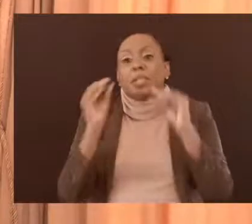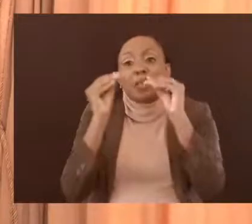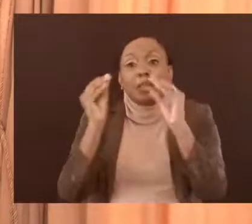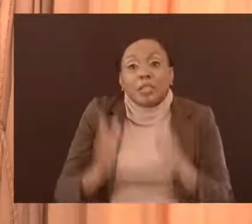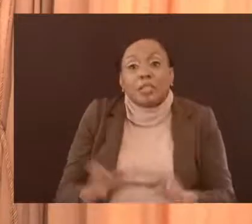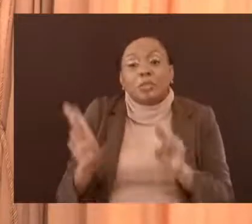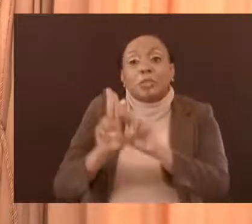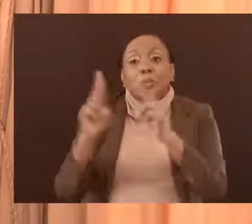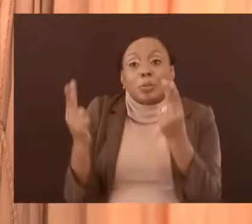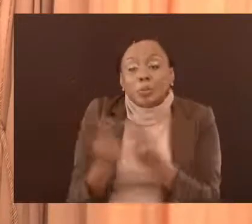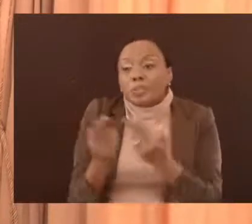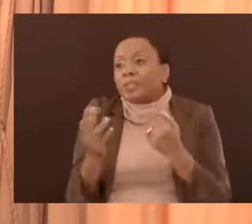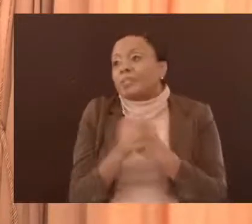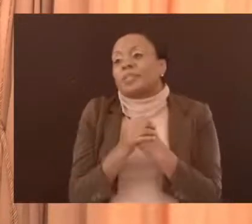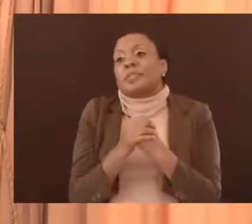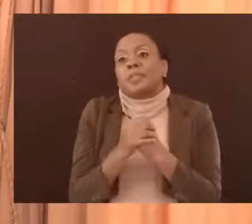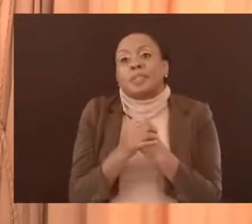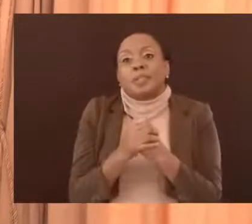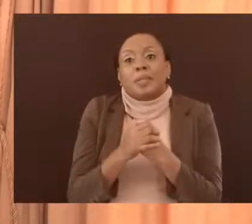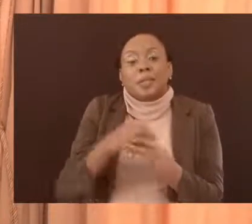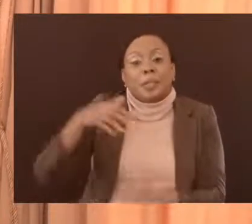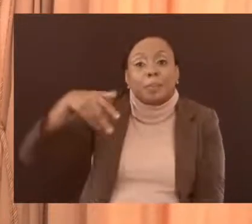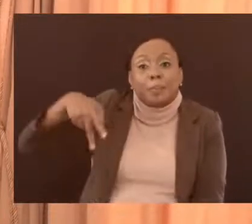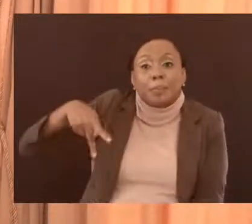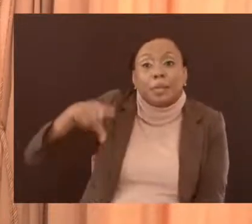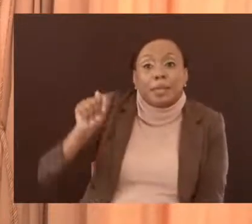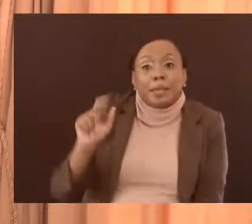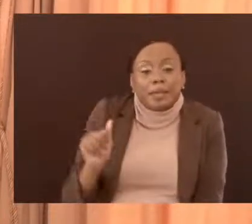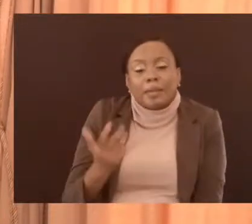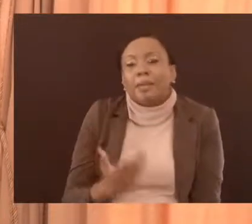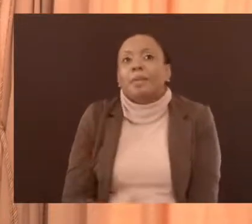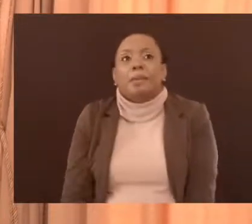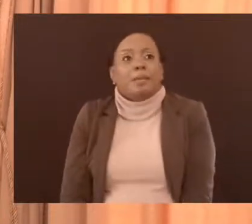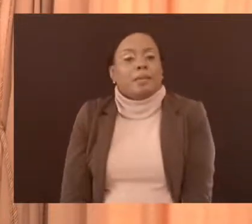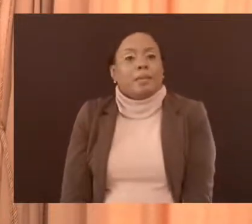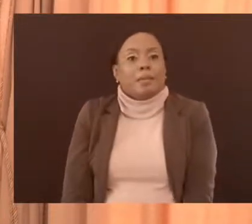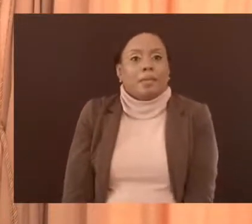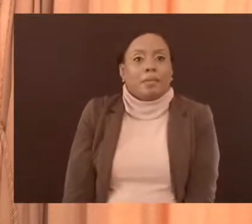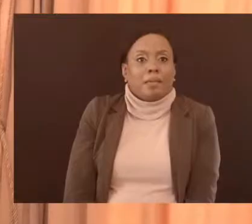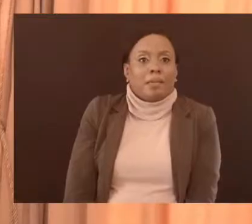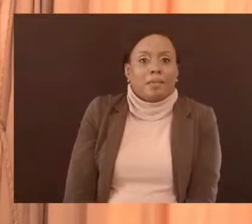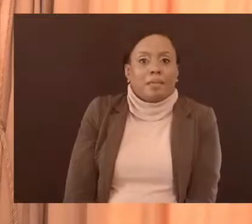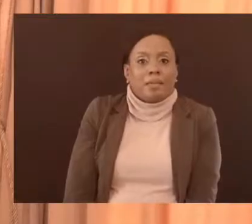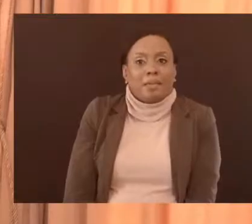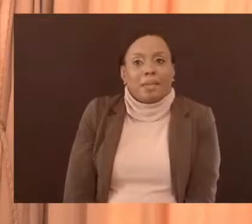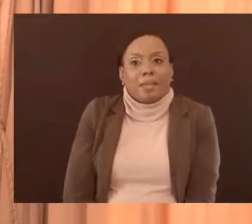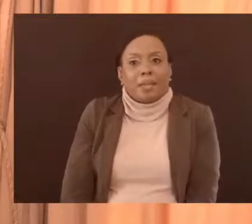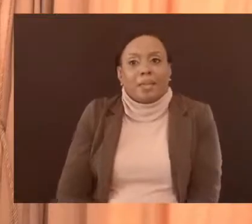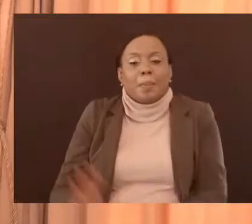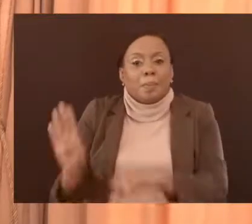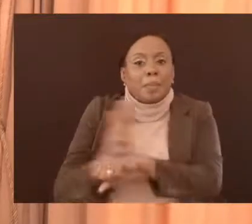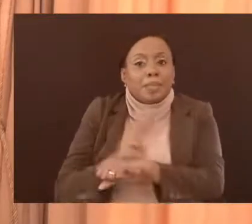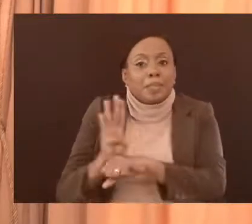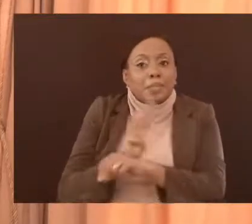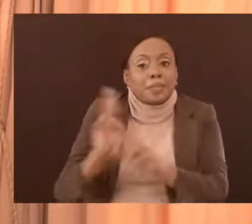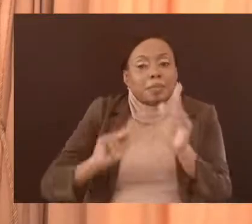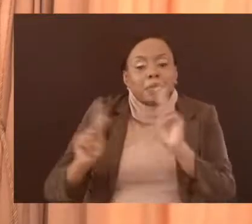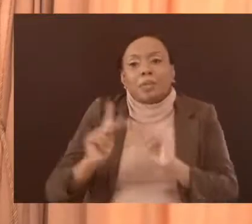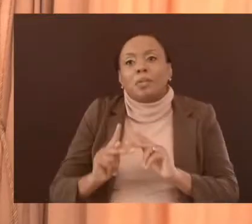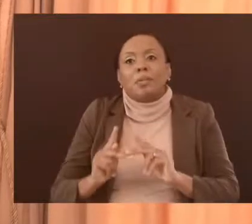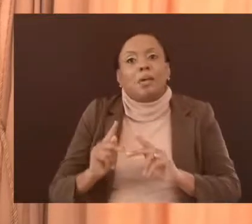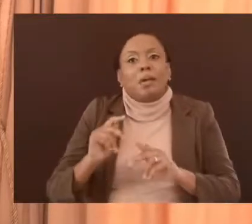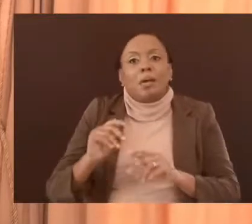unions. We want to hear from the parent teachers associations. We want to hear from corporate Barbados as well.